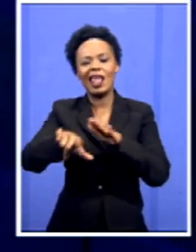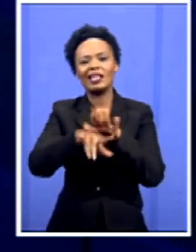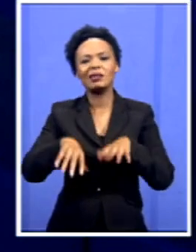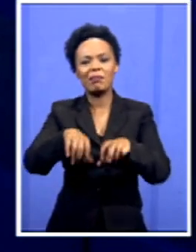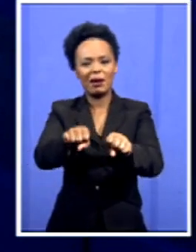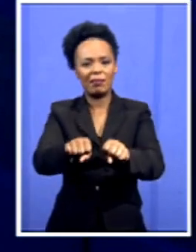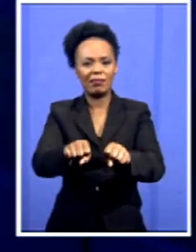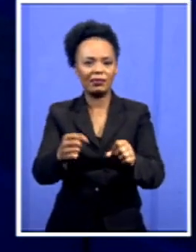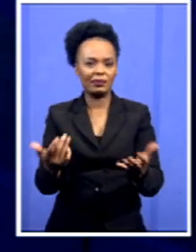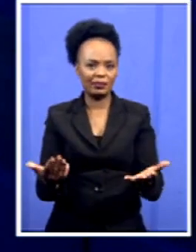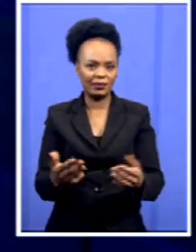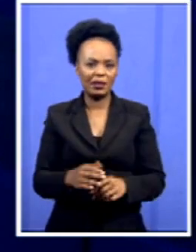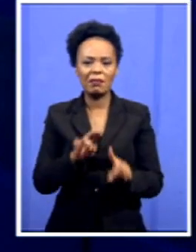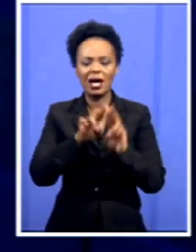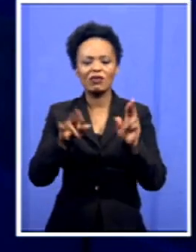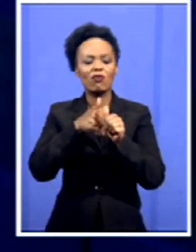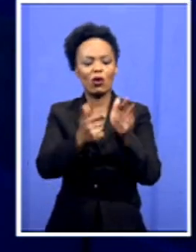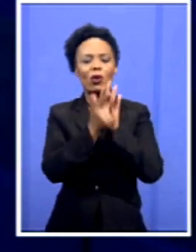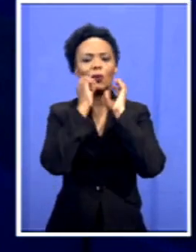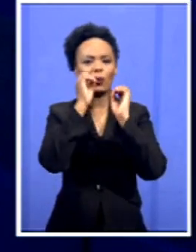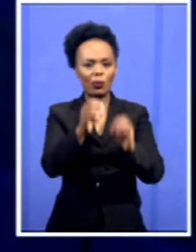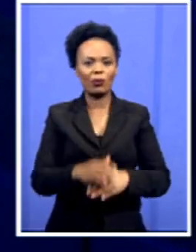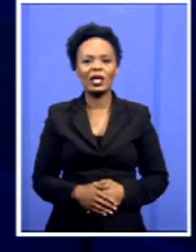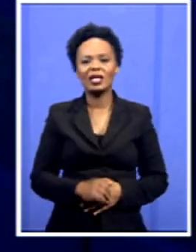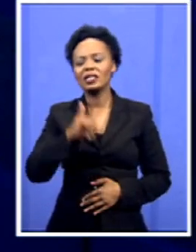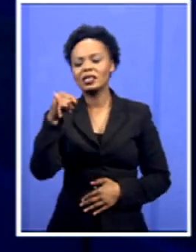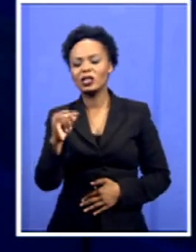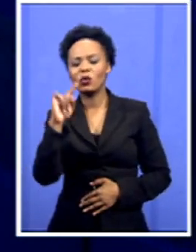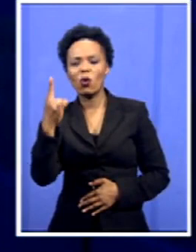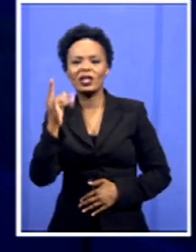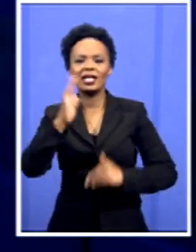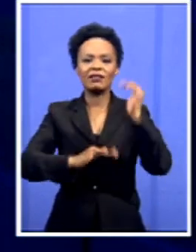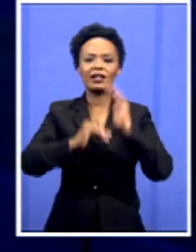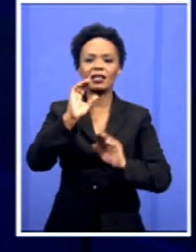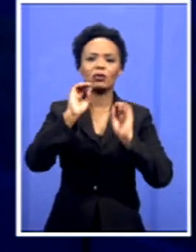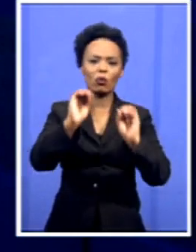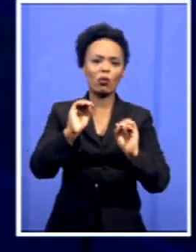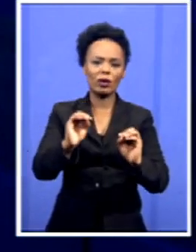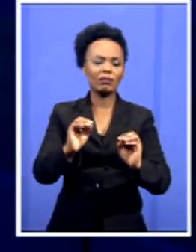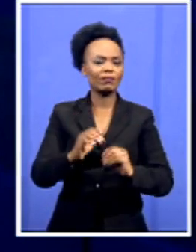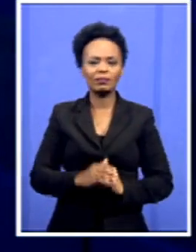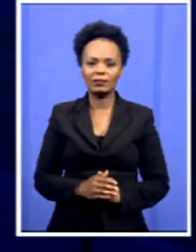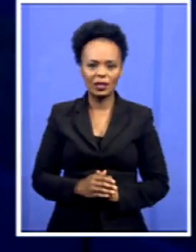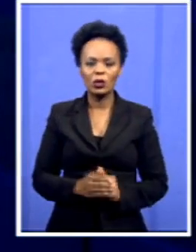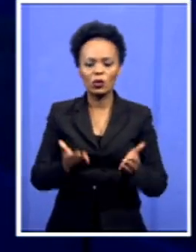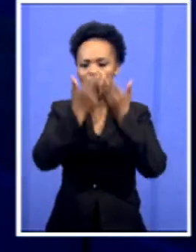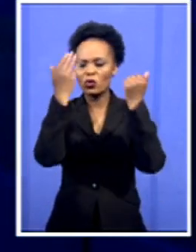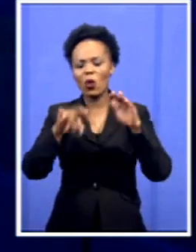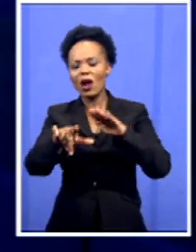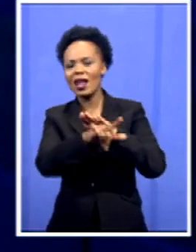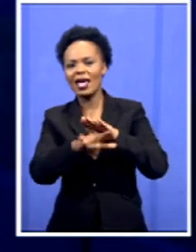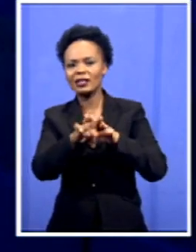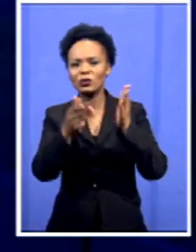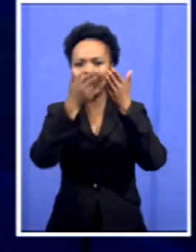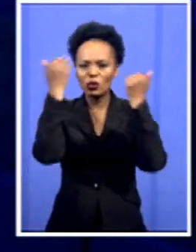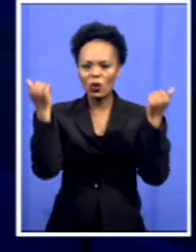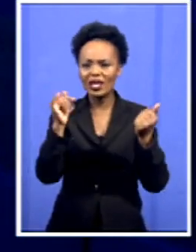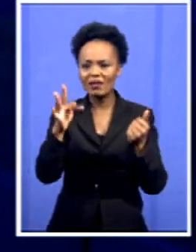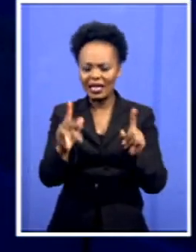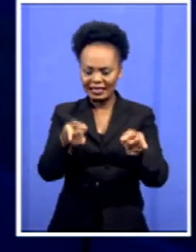of having your bulk infrastructure in place, but it's also we don't know what's underneath that land. Is it highly